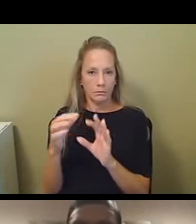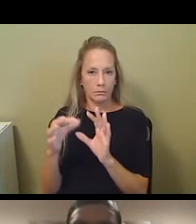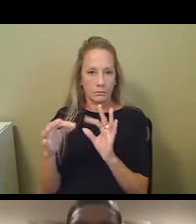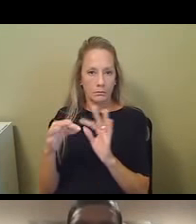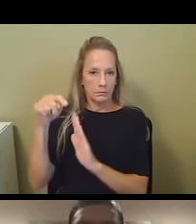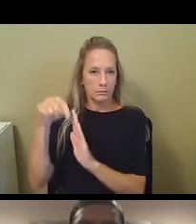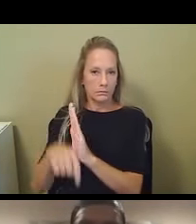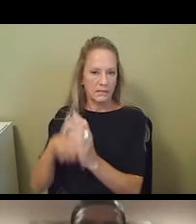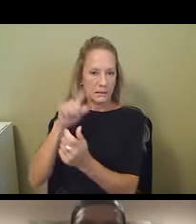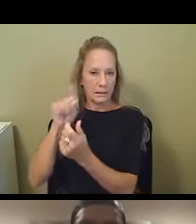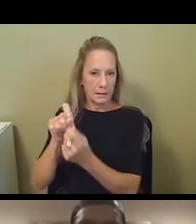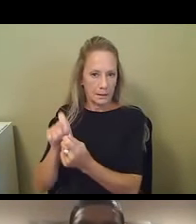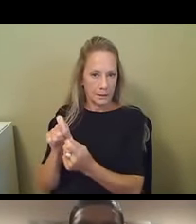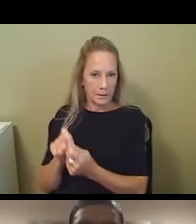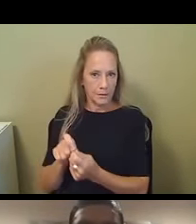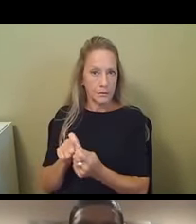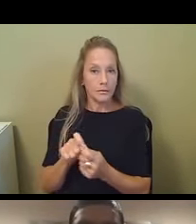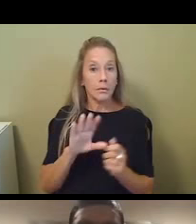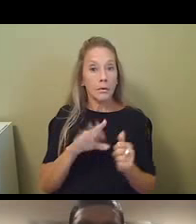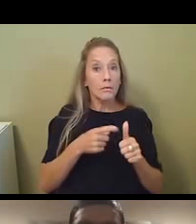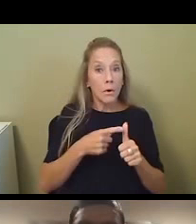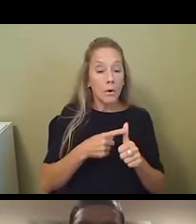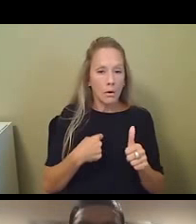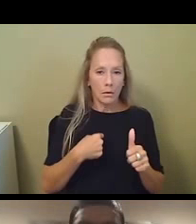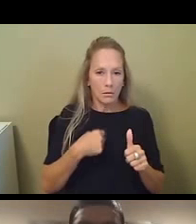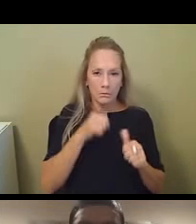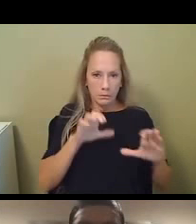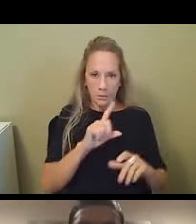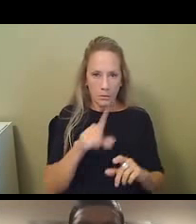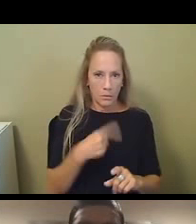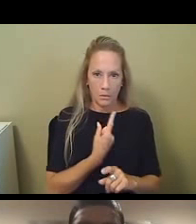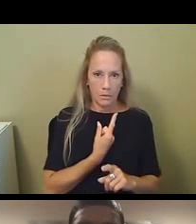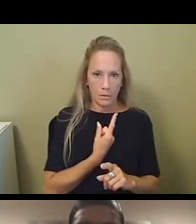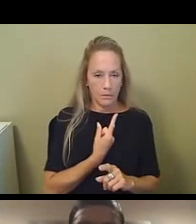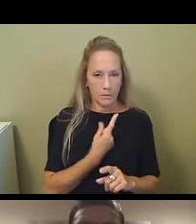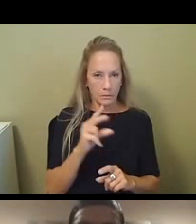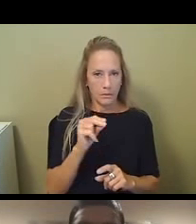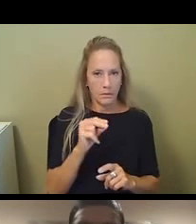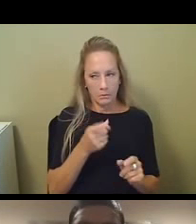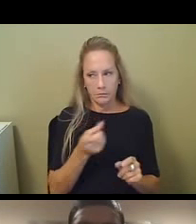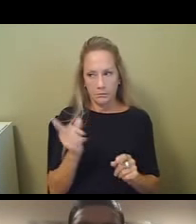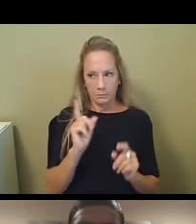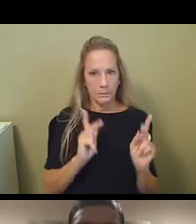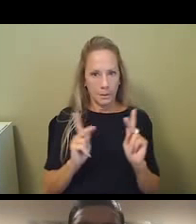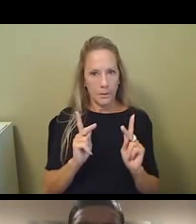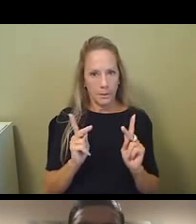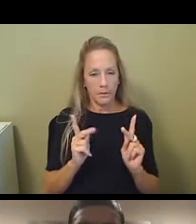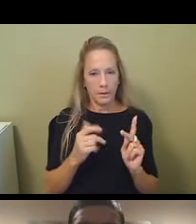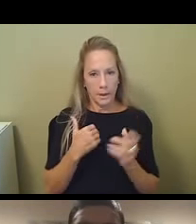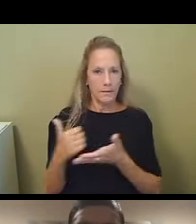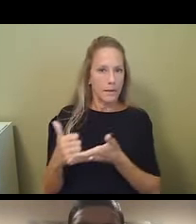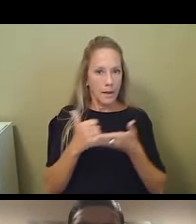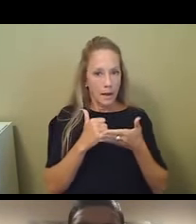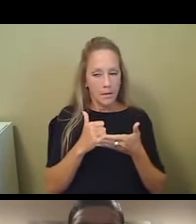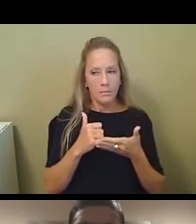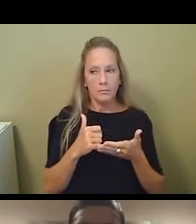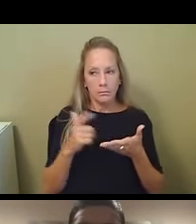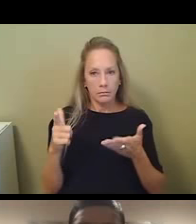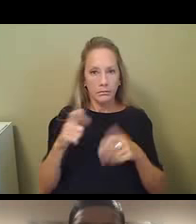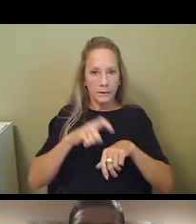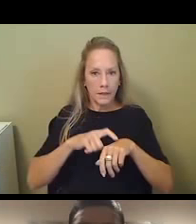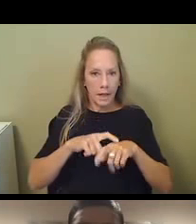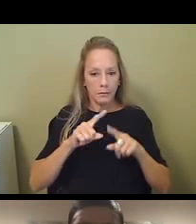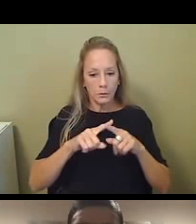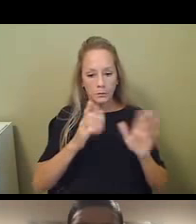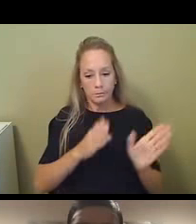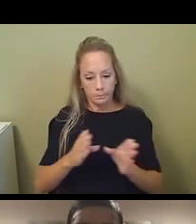is that I don't do all this myself. There are people that are helping me take the time to prepare, but we did